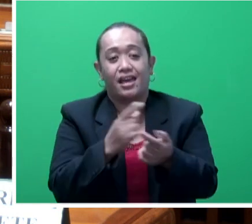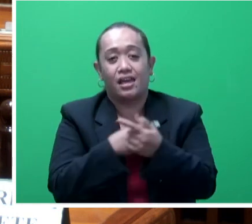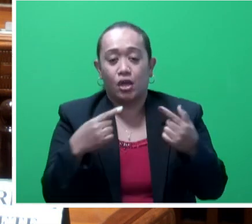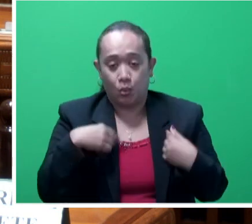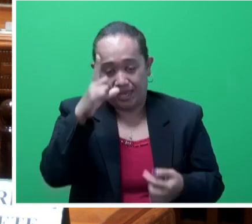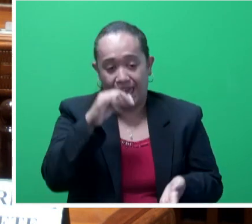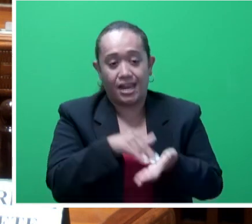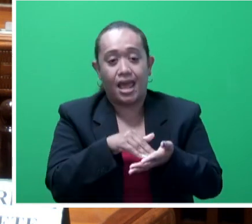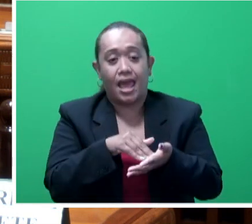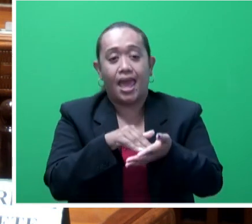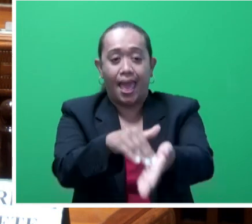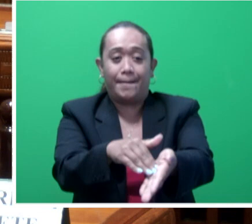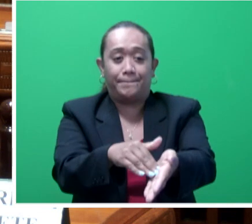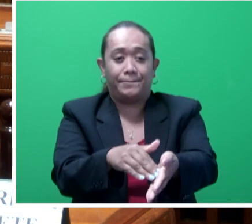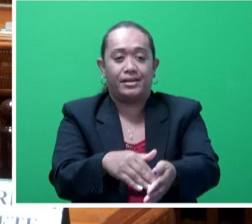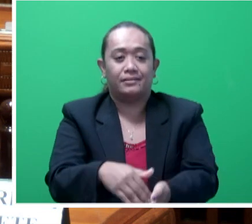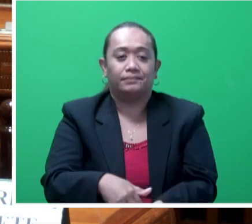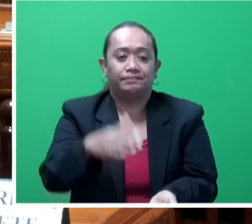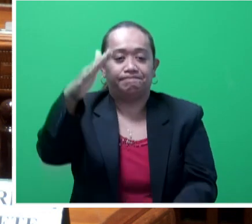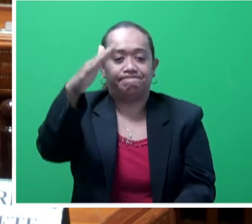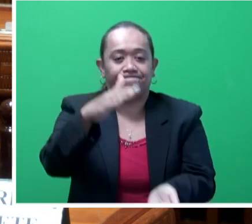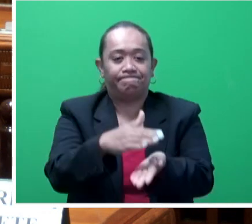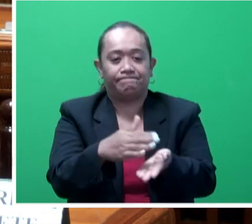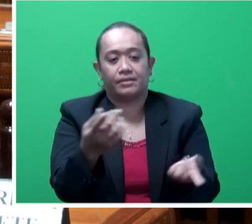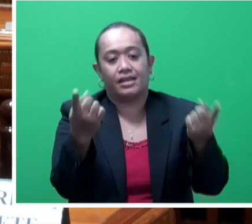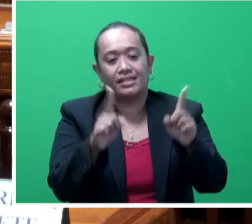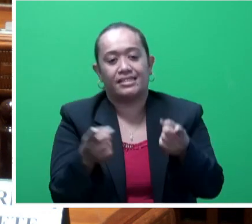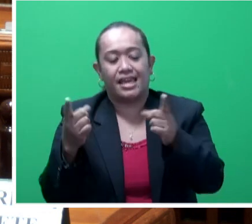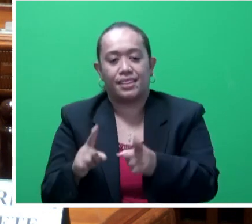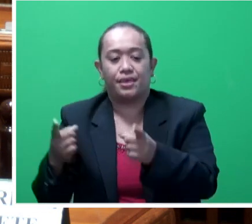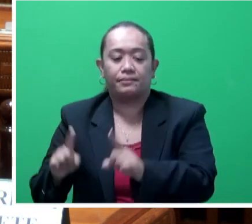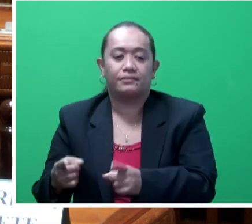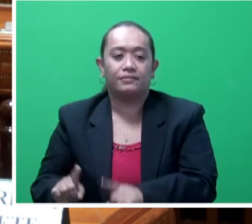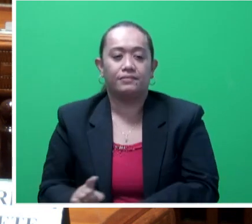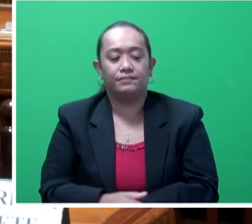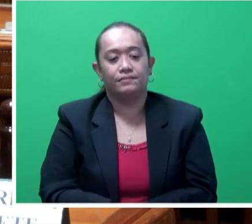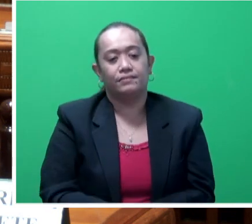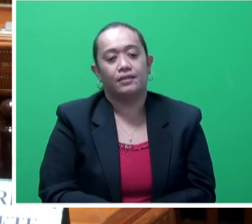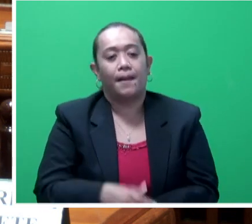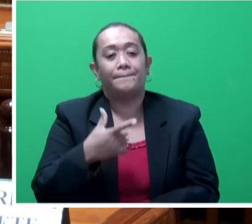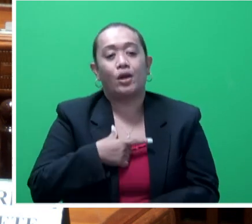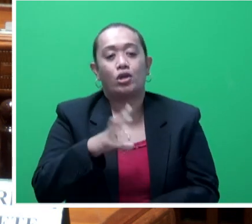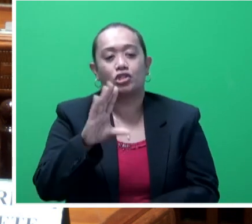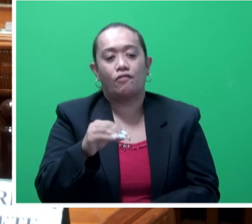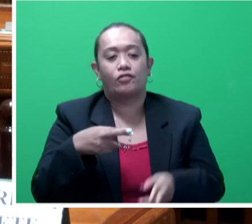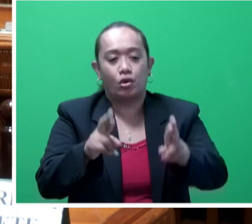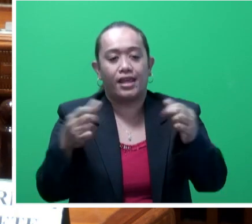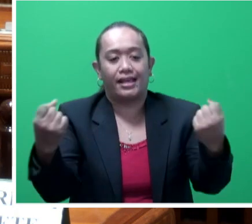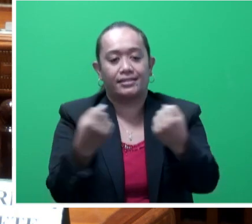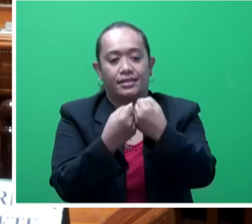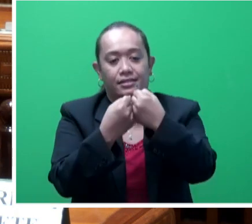help eliminate the unnecessary loss of lives as a result of